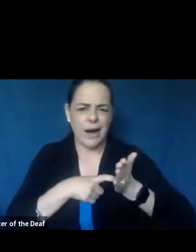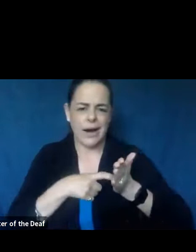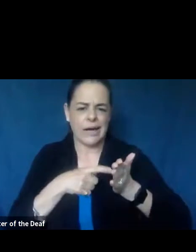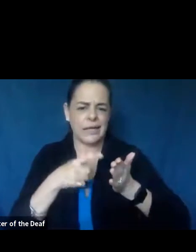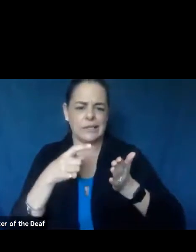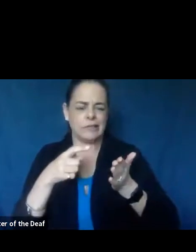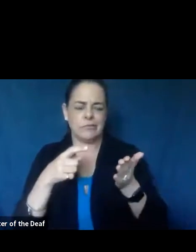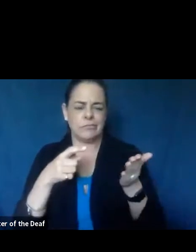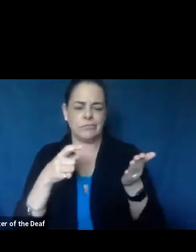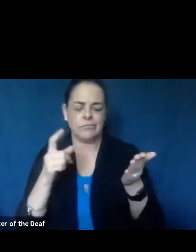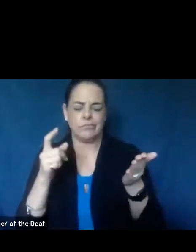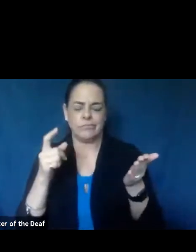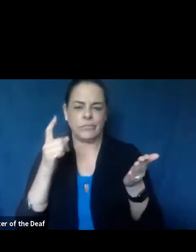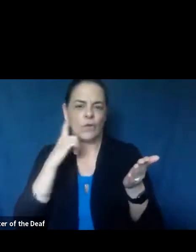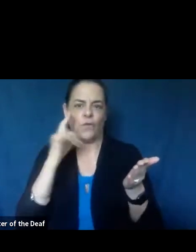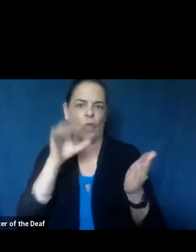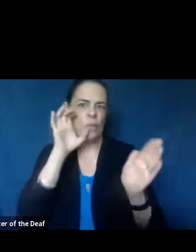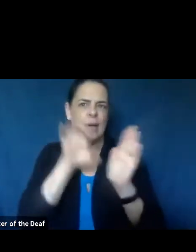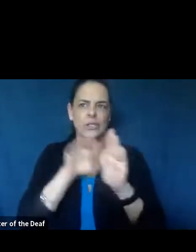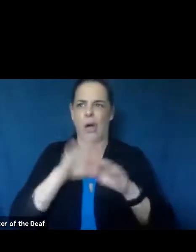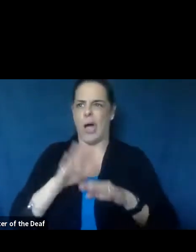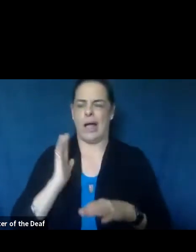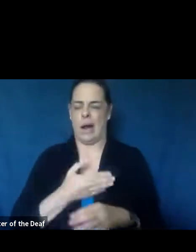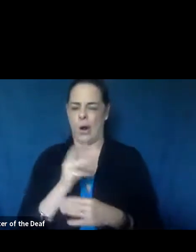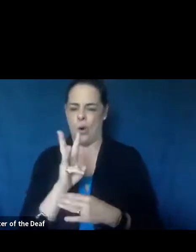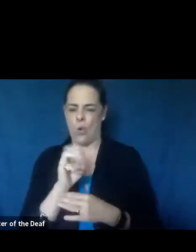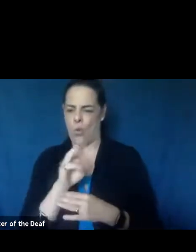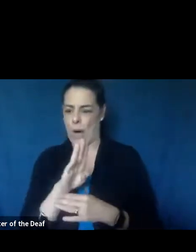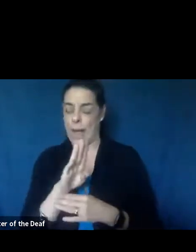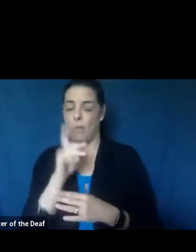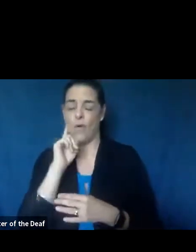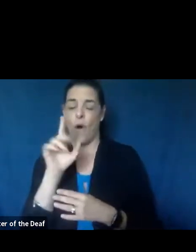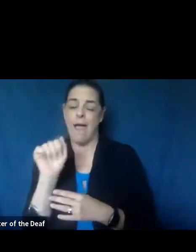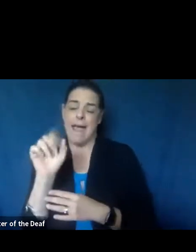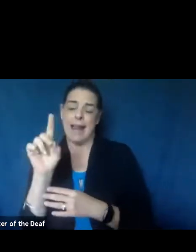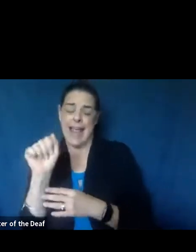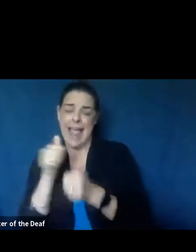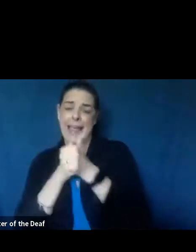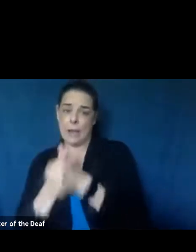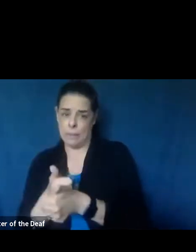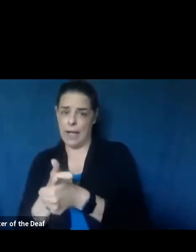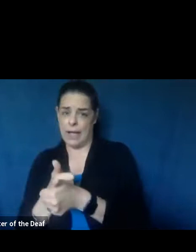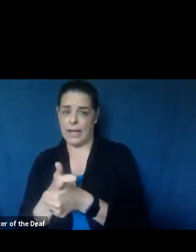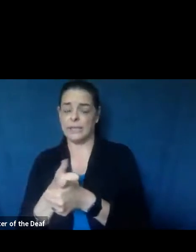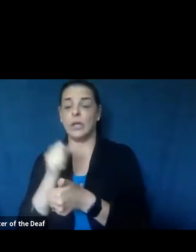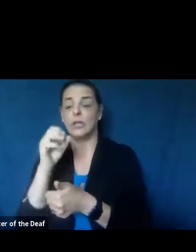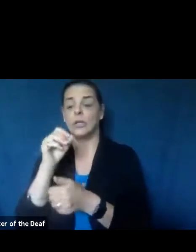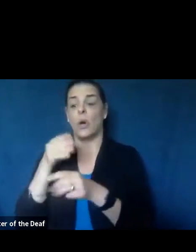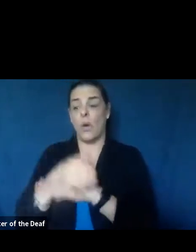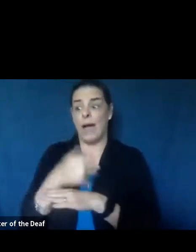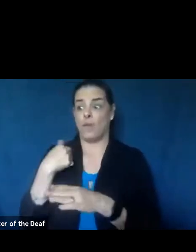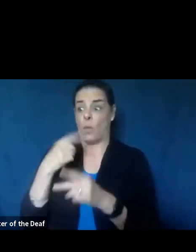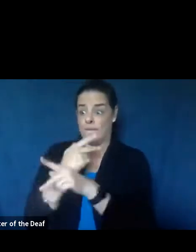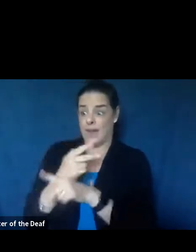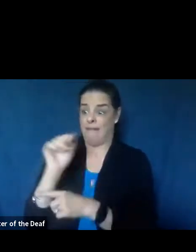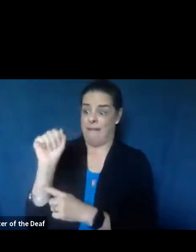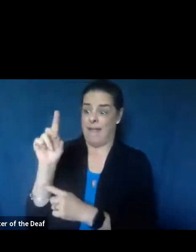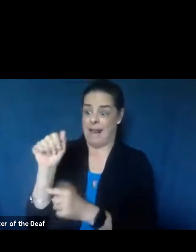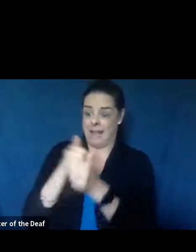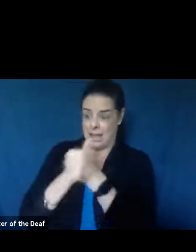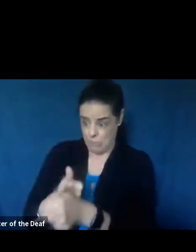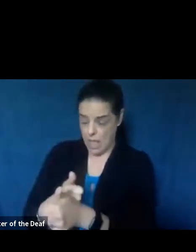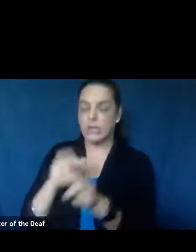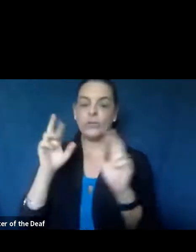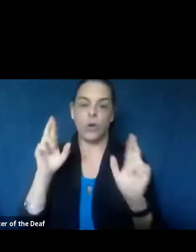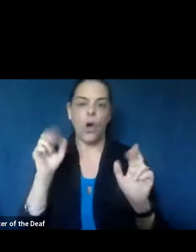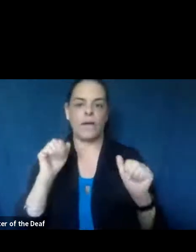make the graphics on our website ADA compliant. So we're working on that, and as soon as we can get it, hopefully we can get it available. You can see it.